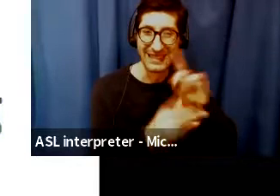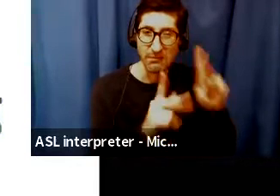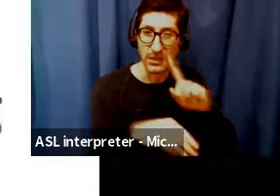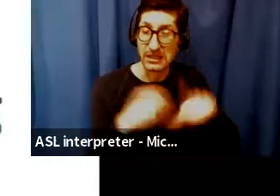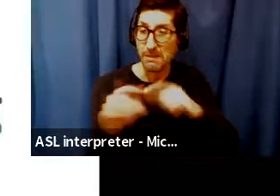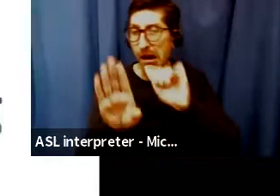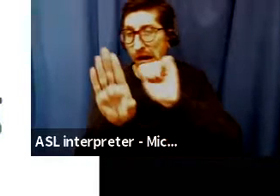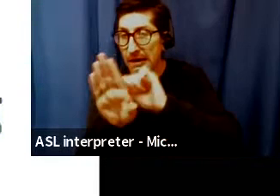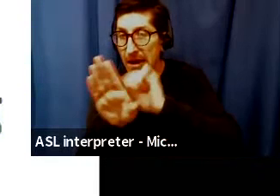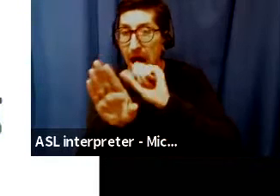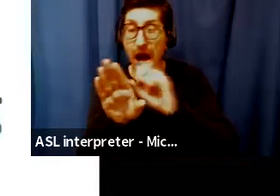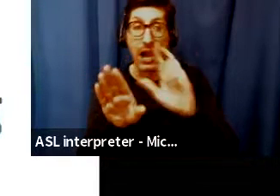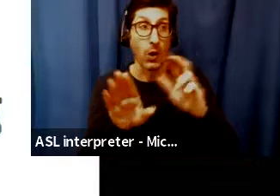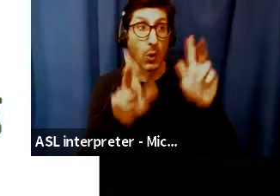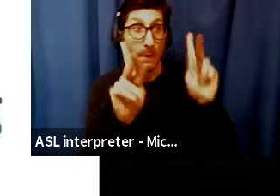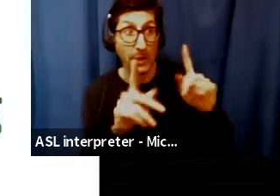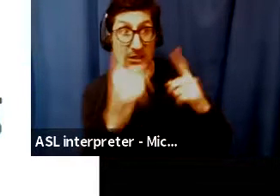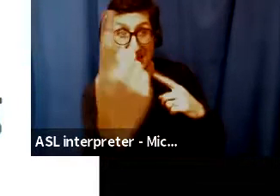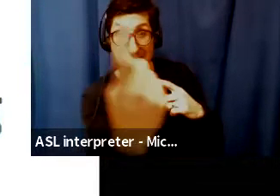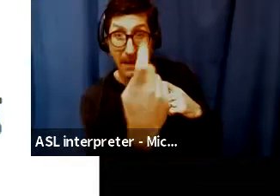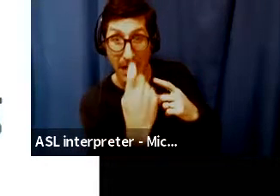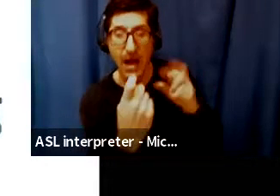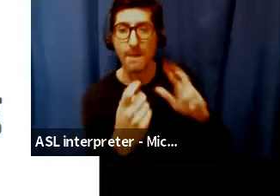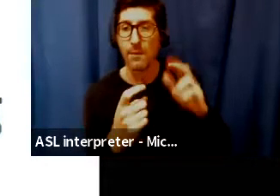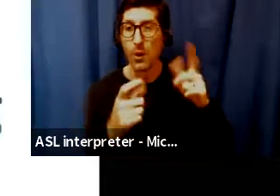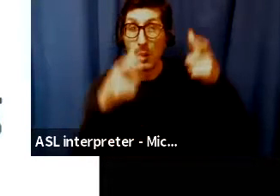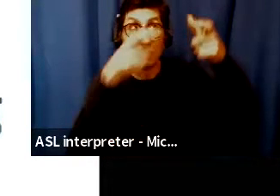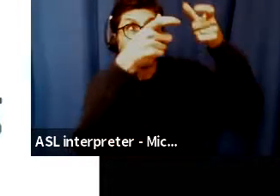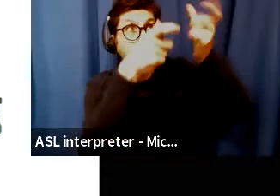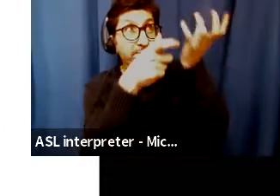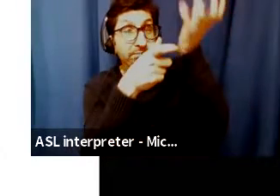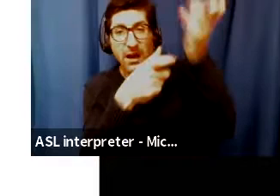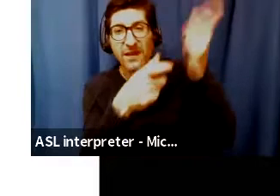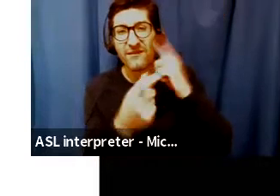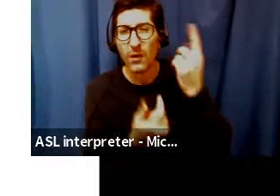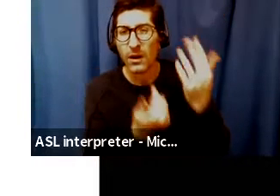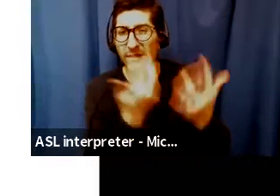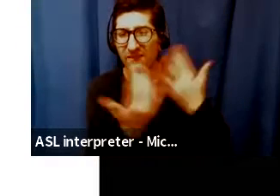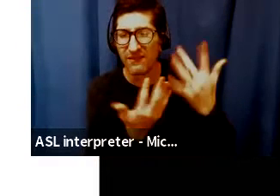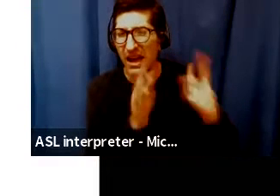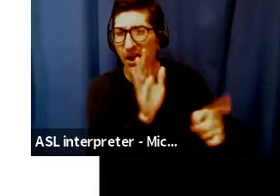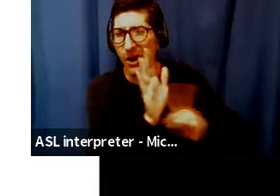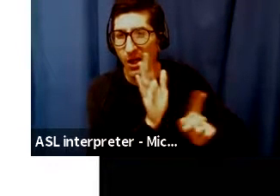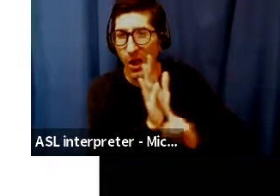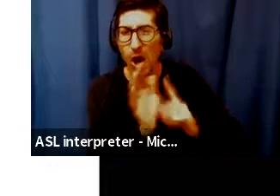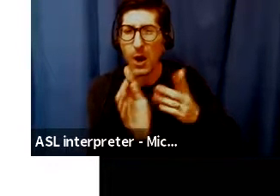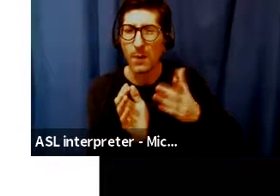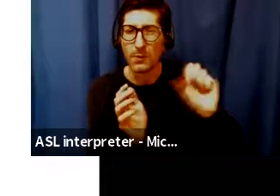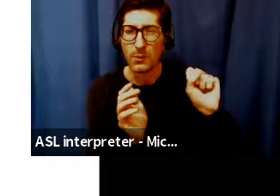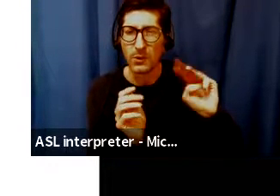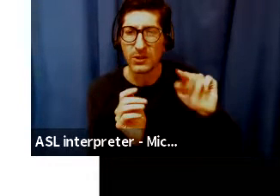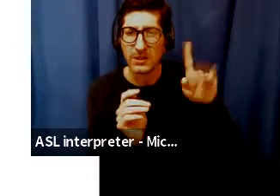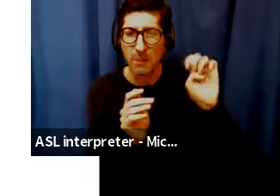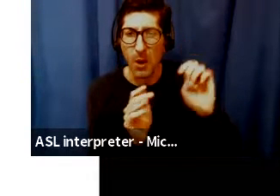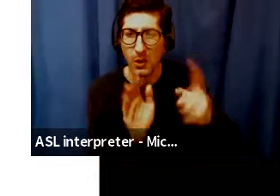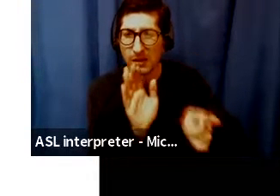of a person standing behind, or smoke detector alarm, or traffic approaching. And then people who have epilepsy, dogs